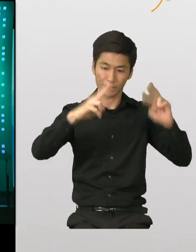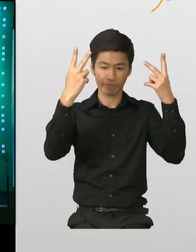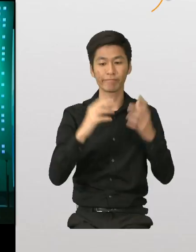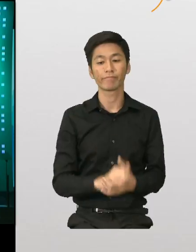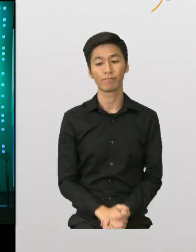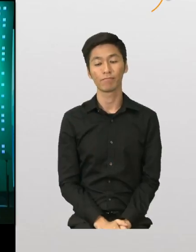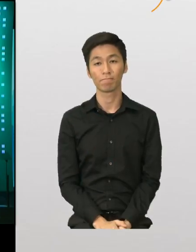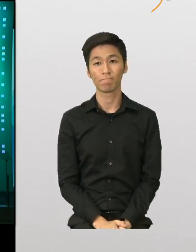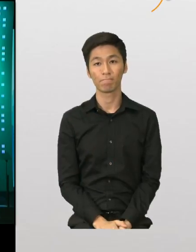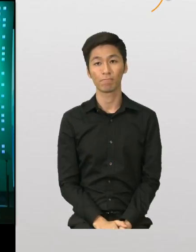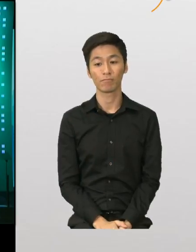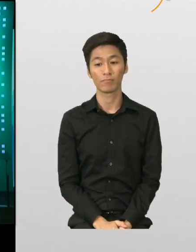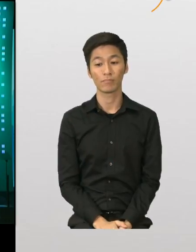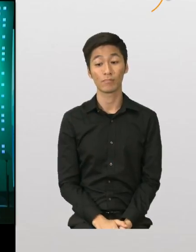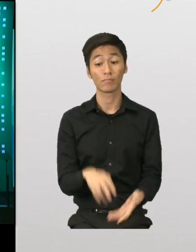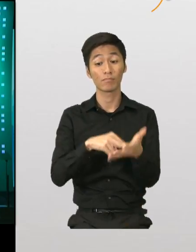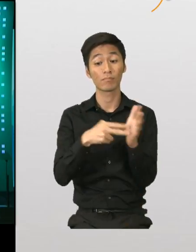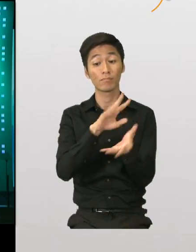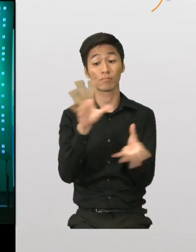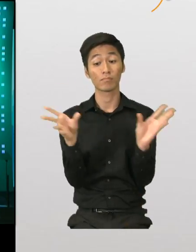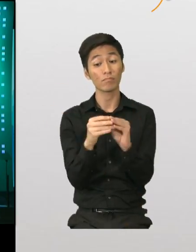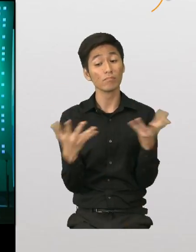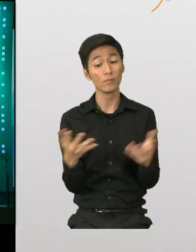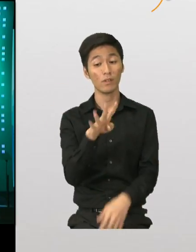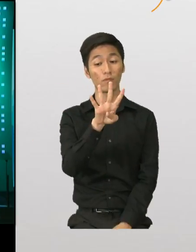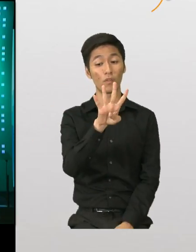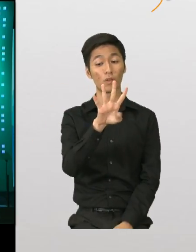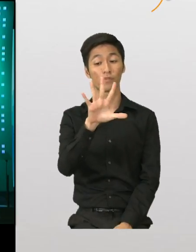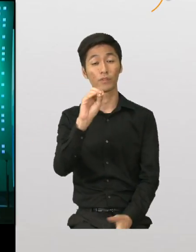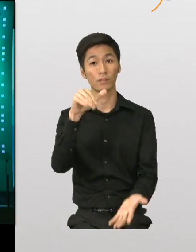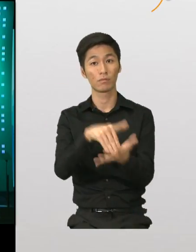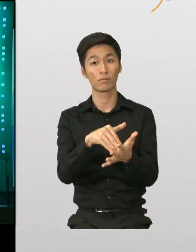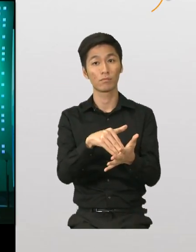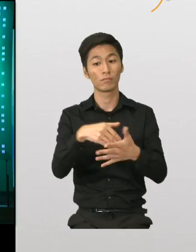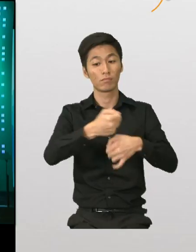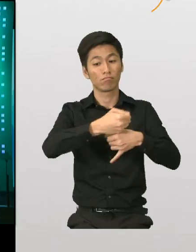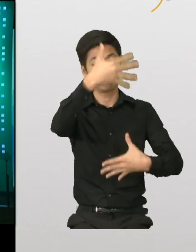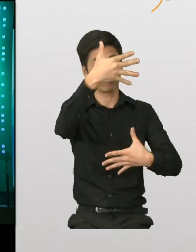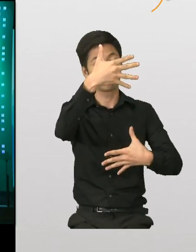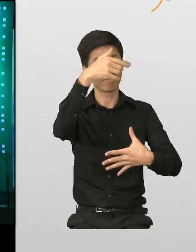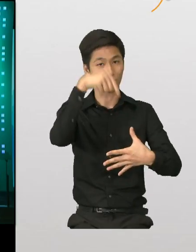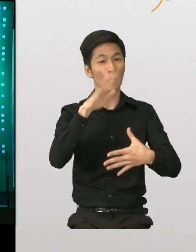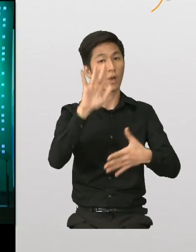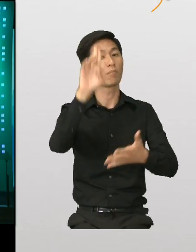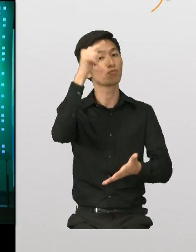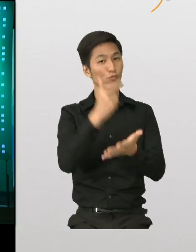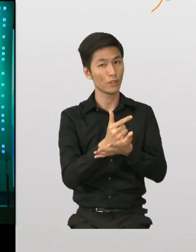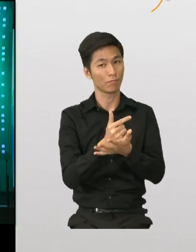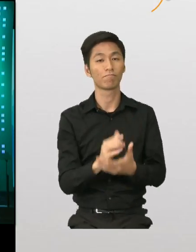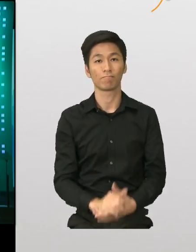upgraded. And that means altogether 450,000 flats upgraded under MUP plus the HIP.